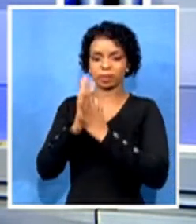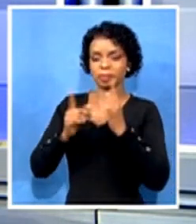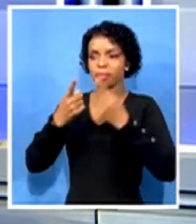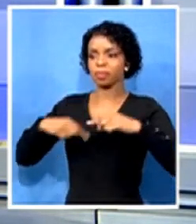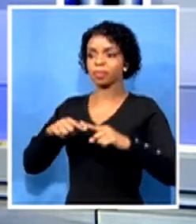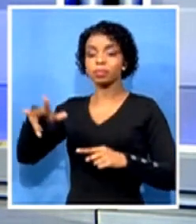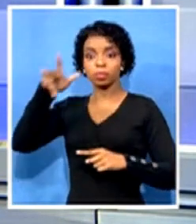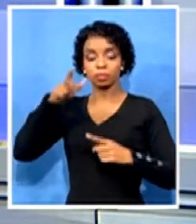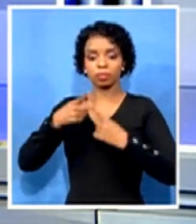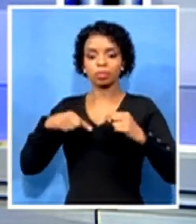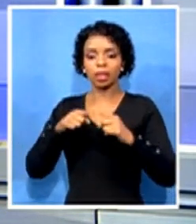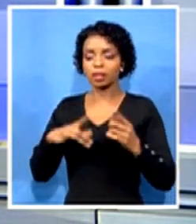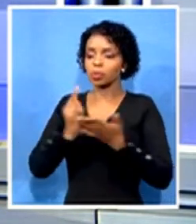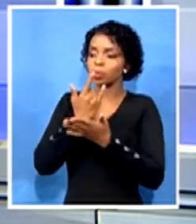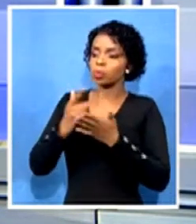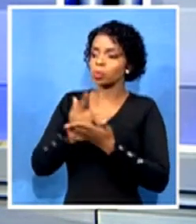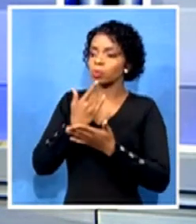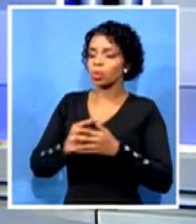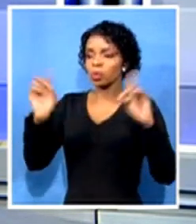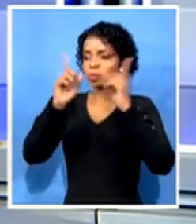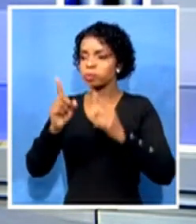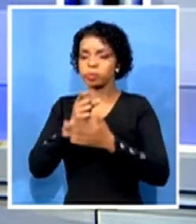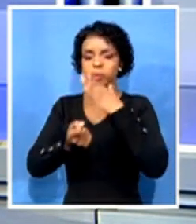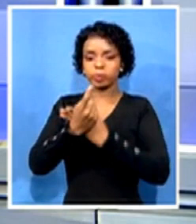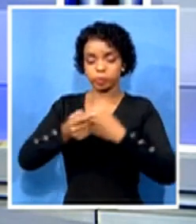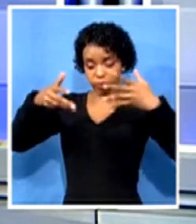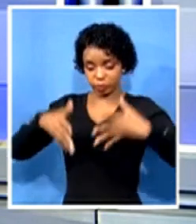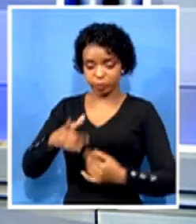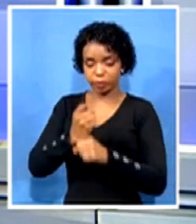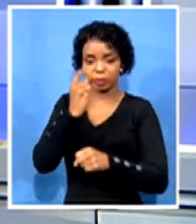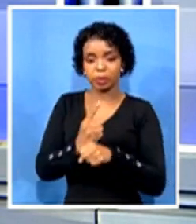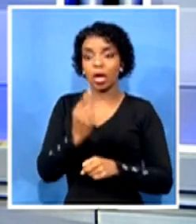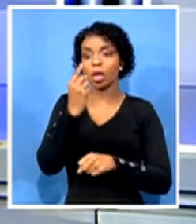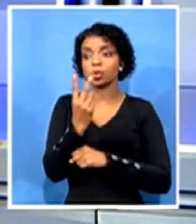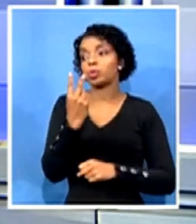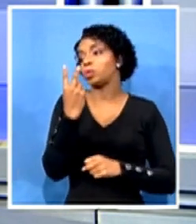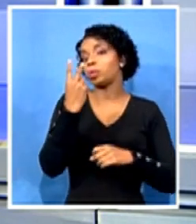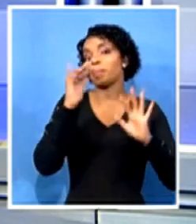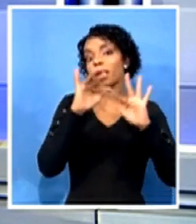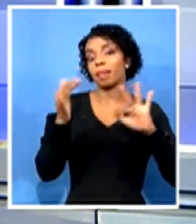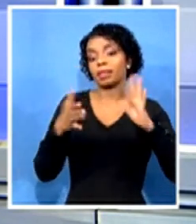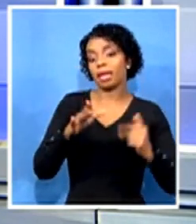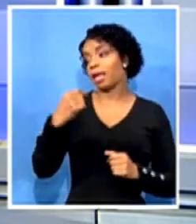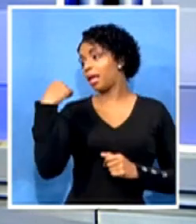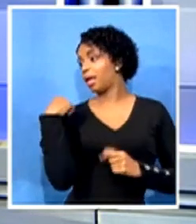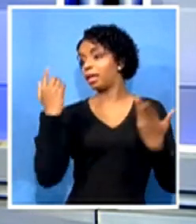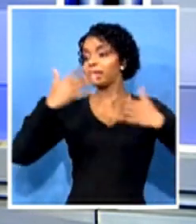Gauteng in particular overnight, where 2 people have died. Where are you, and what is the scenario at your location?